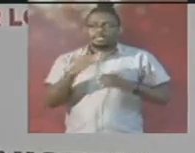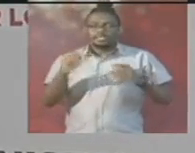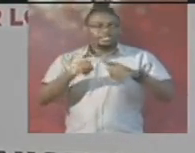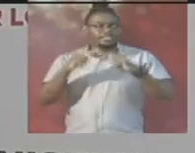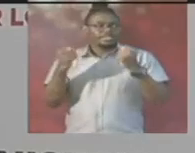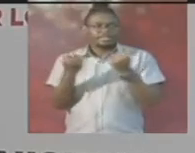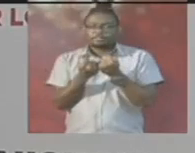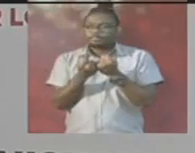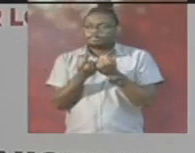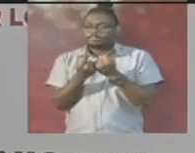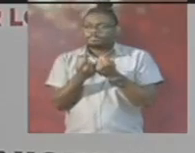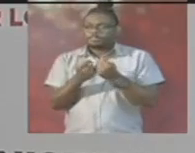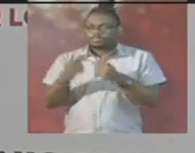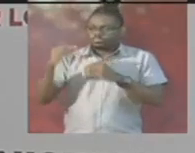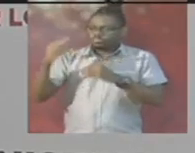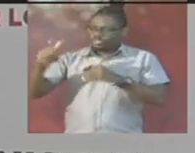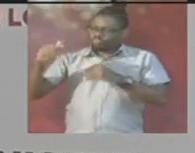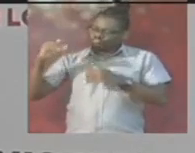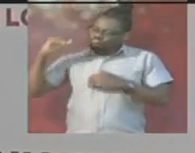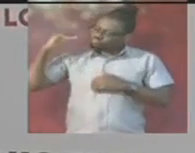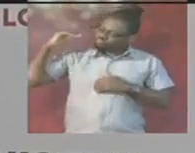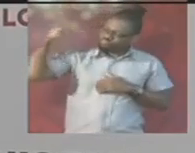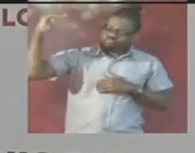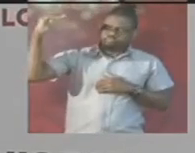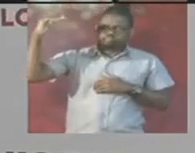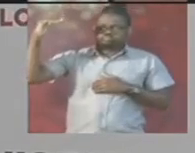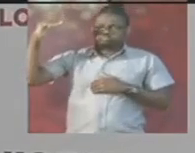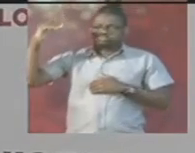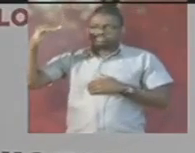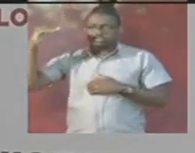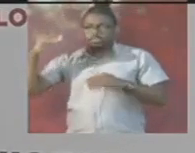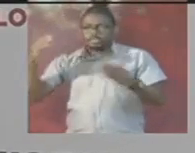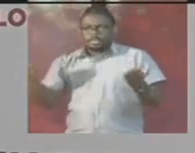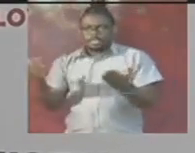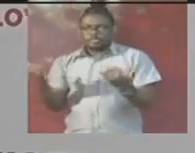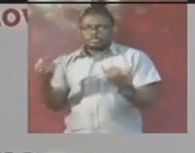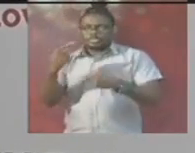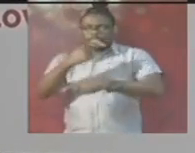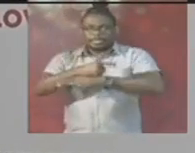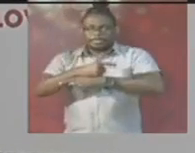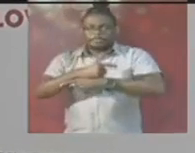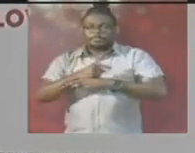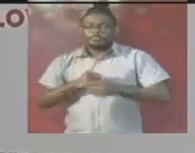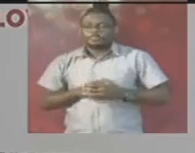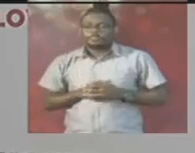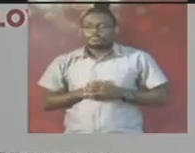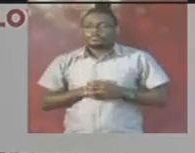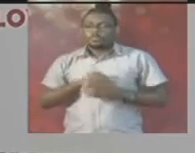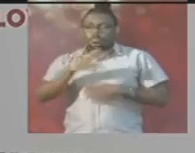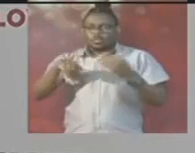professionals who spoke before me here today, well known to the national community.